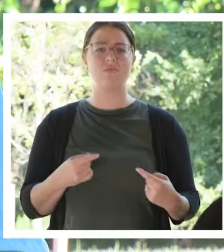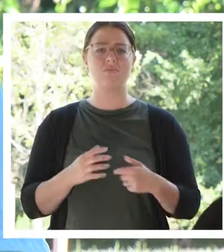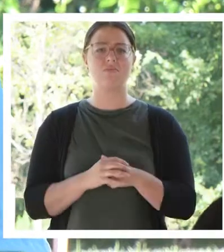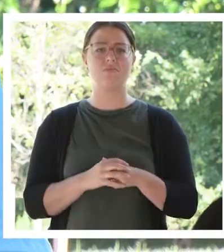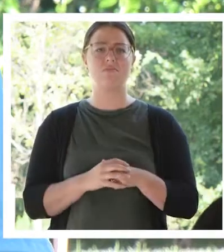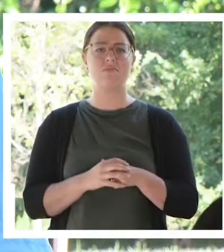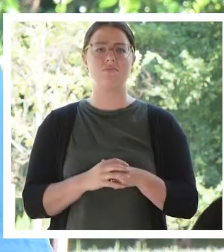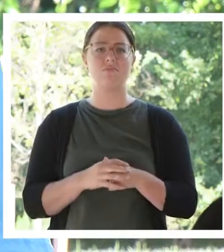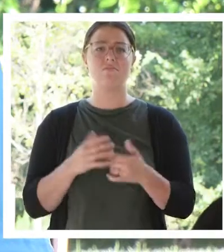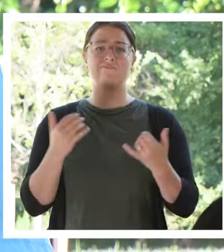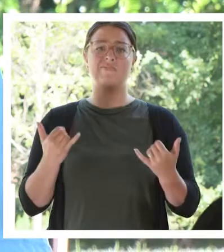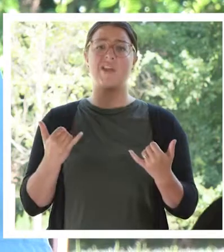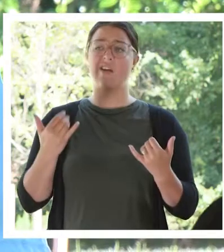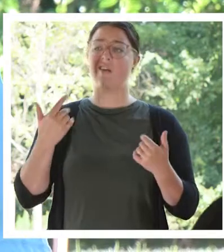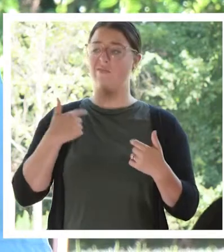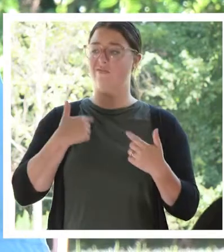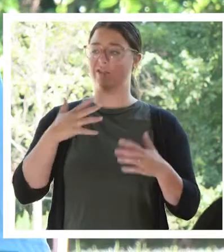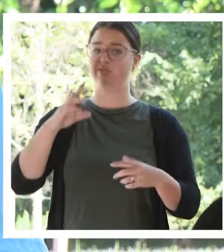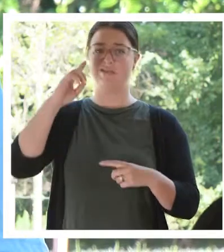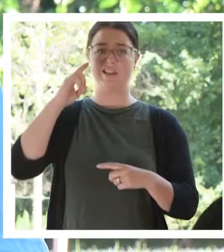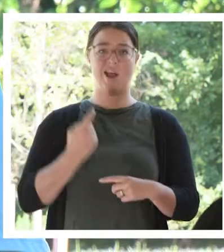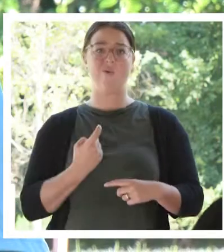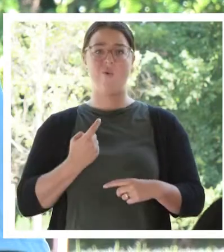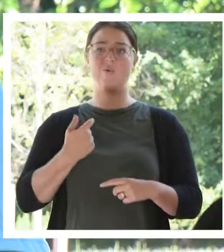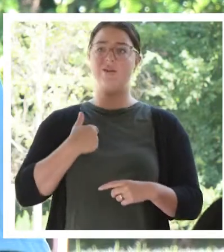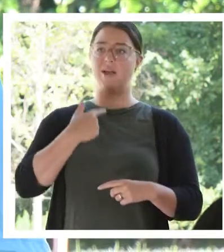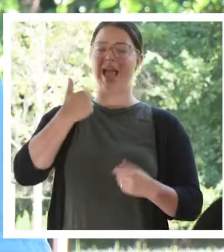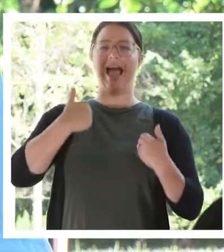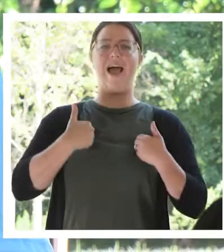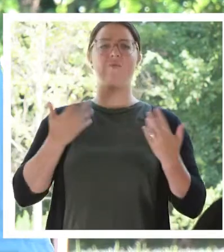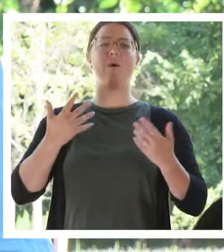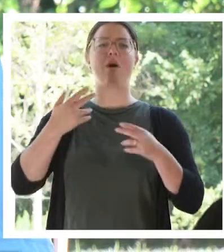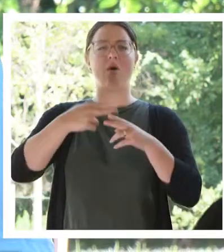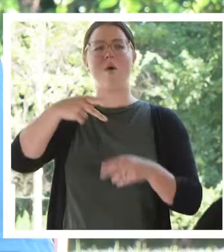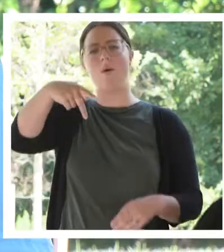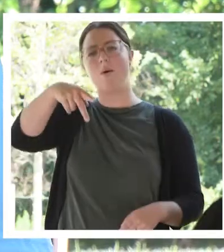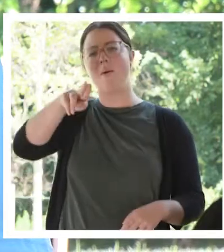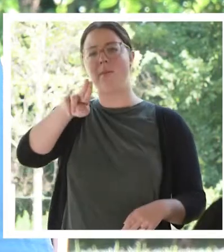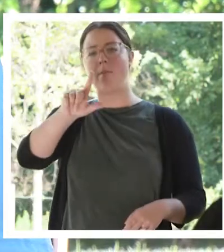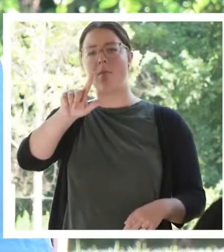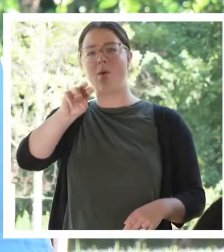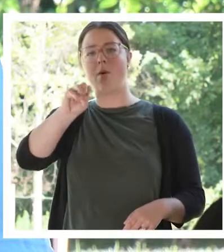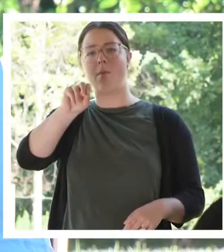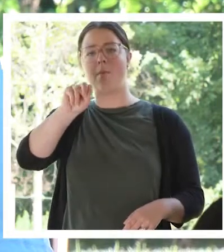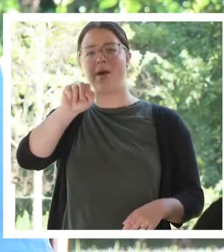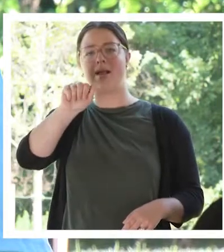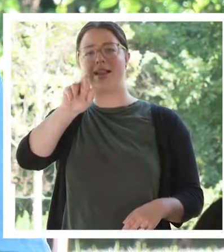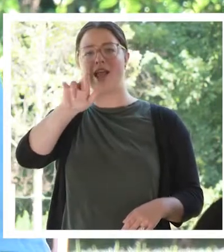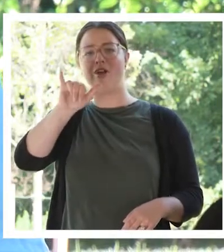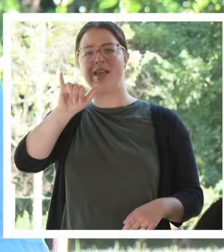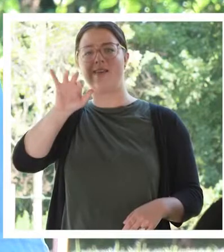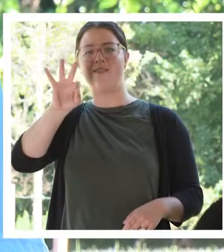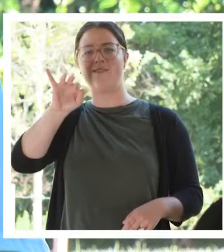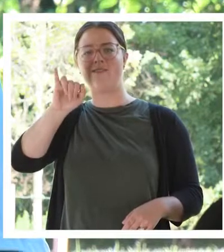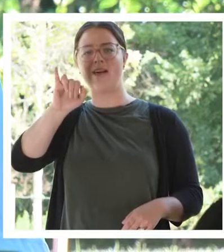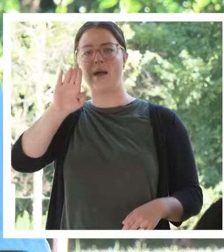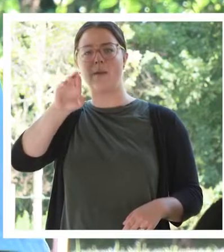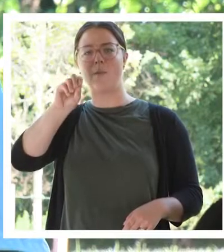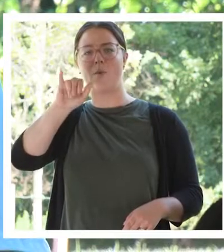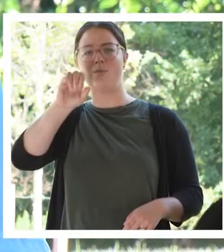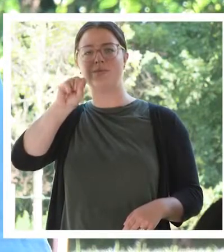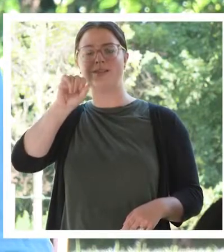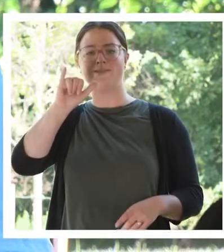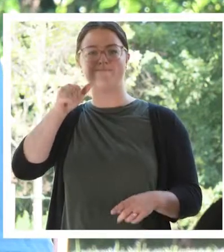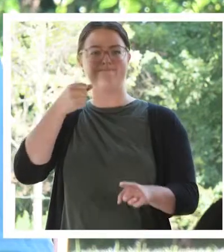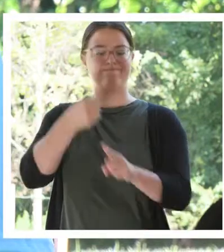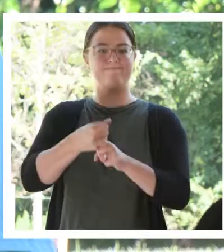Now I've been diagnosed with pulmonary fibrosis, so the battle will